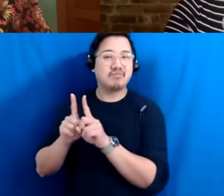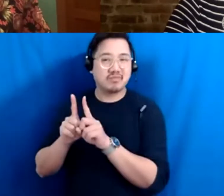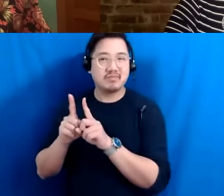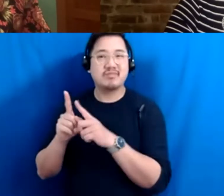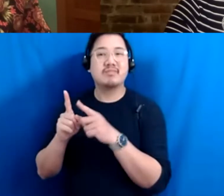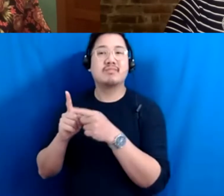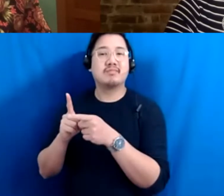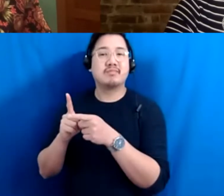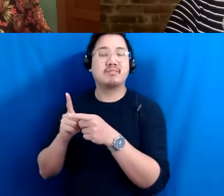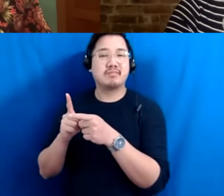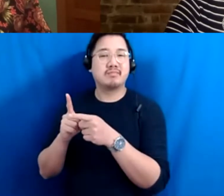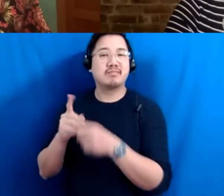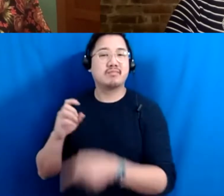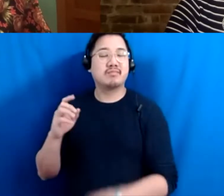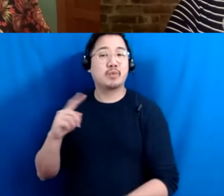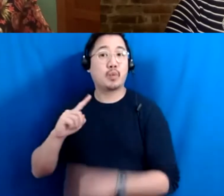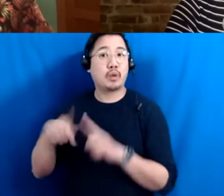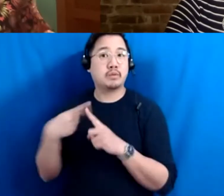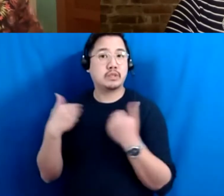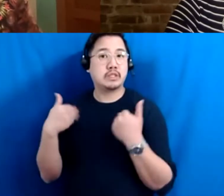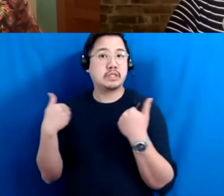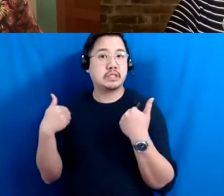he's a young child.